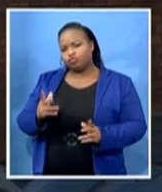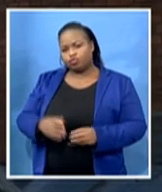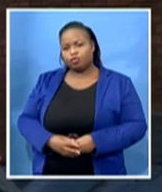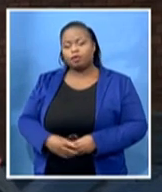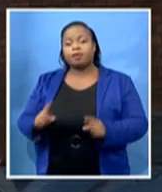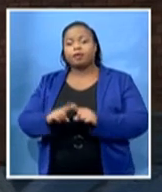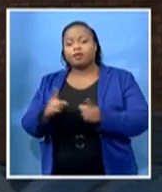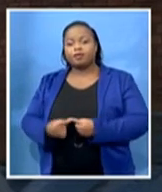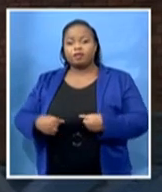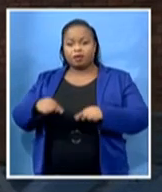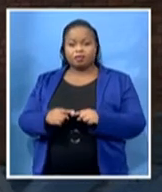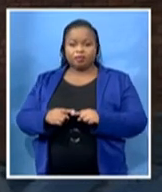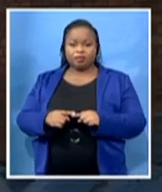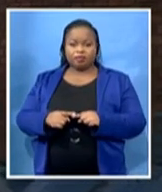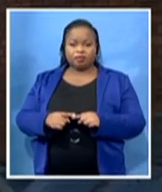unit,